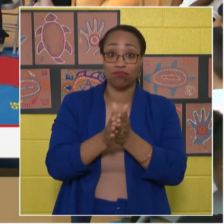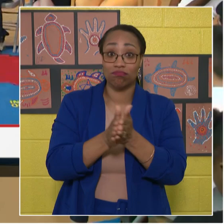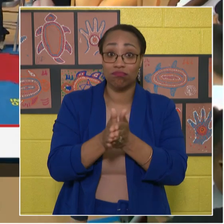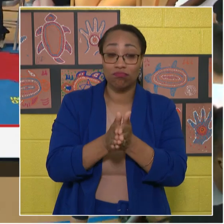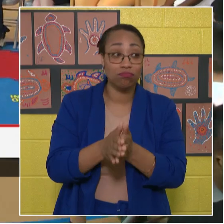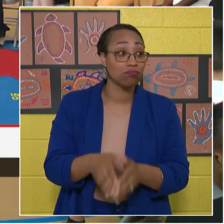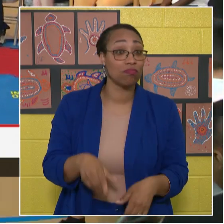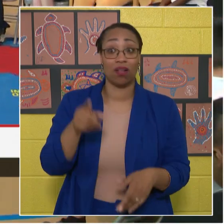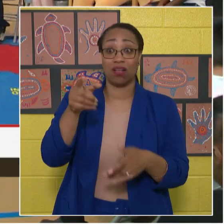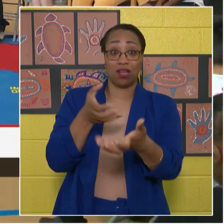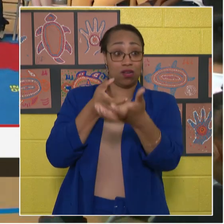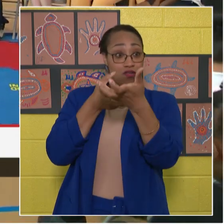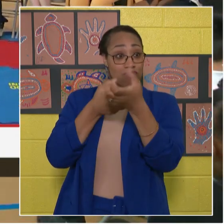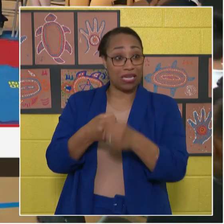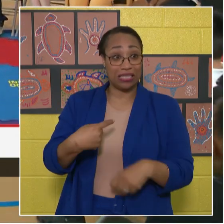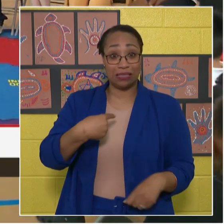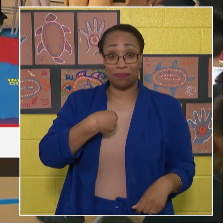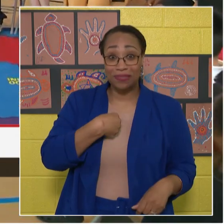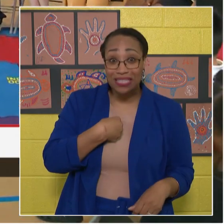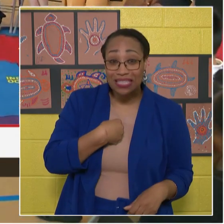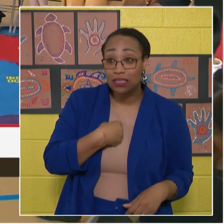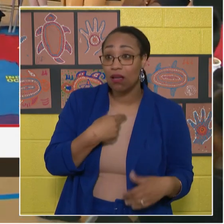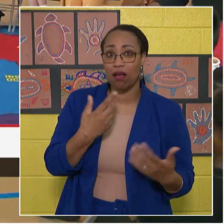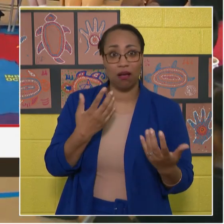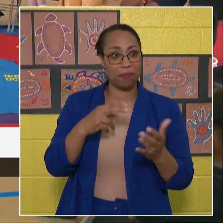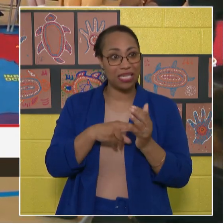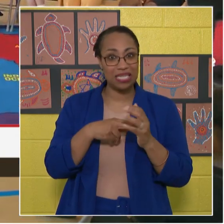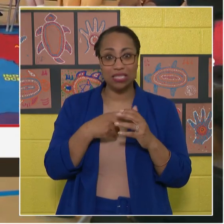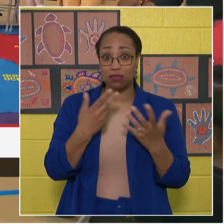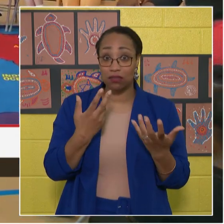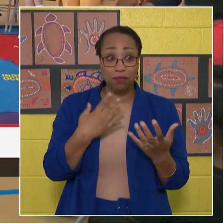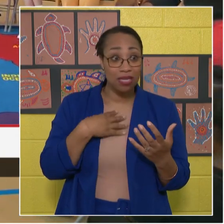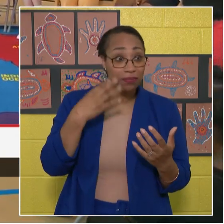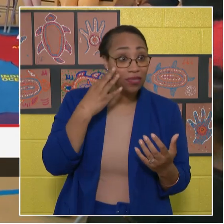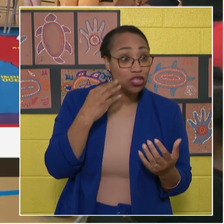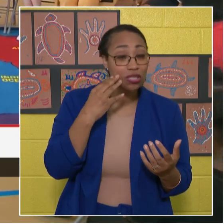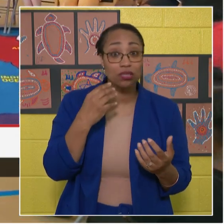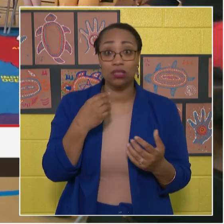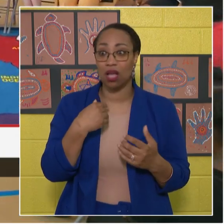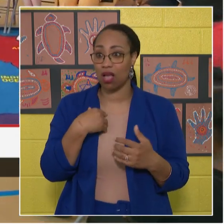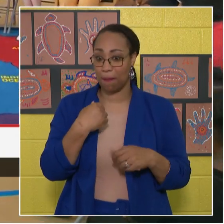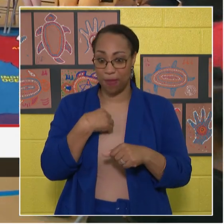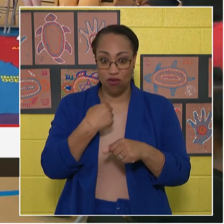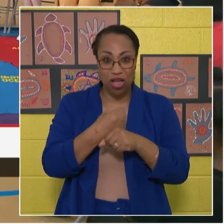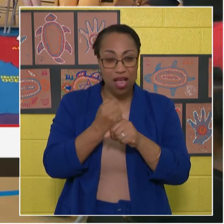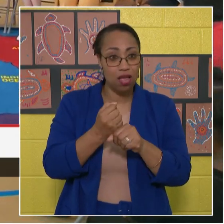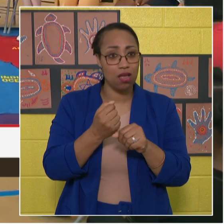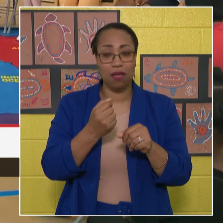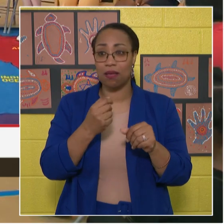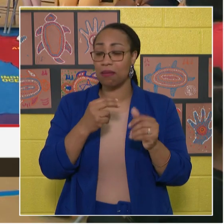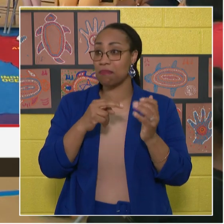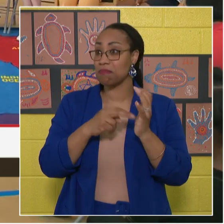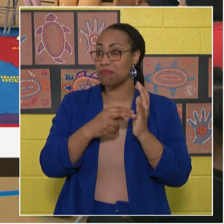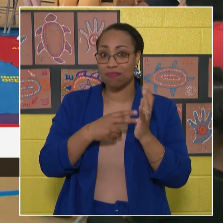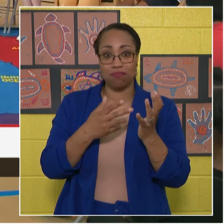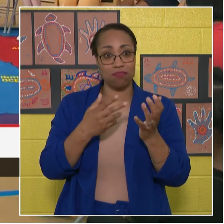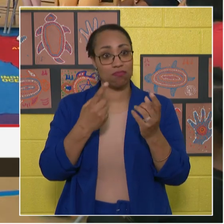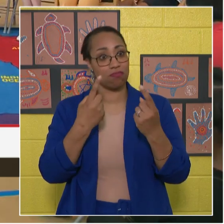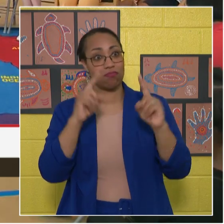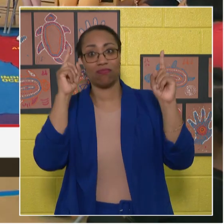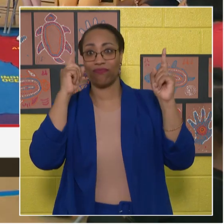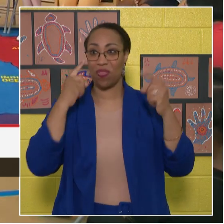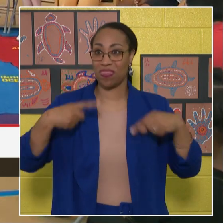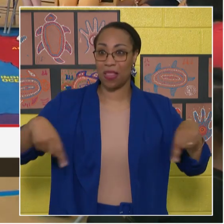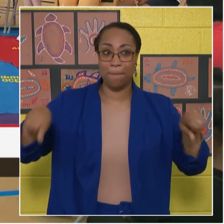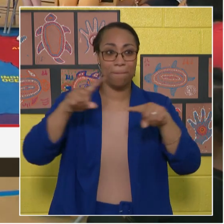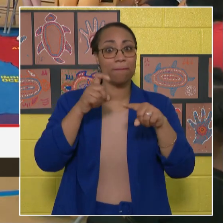make decisions for them. And that's a big responsibility, and I take it very seriously. So